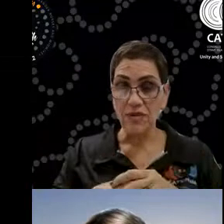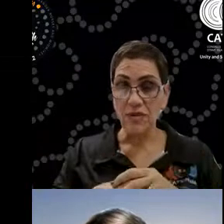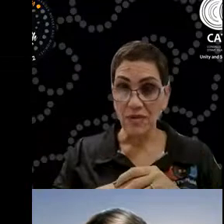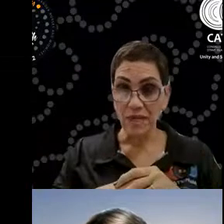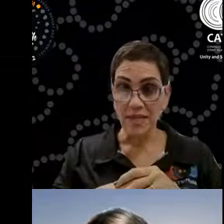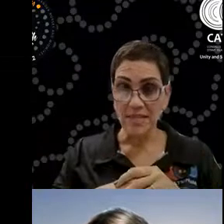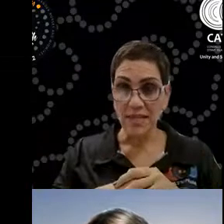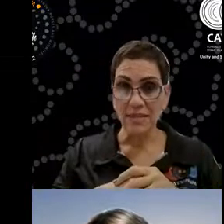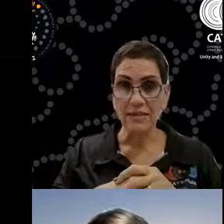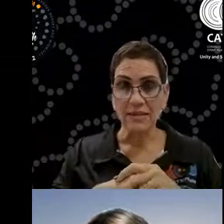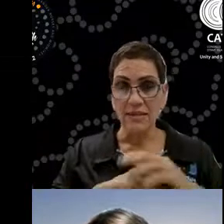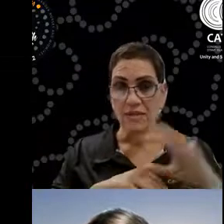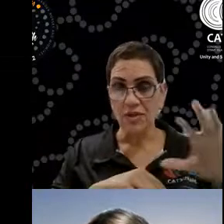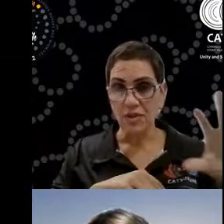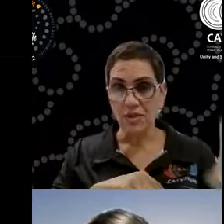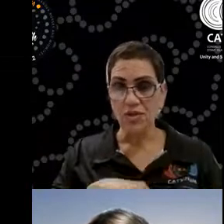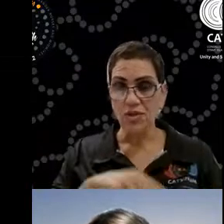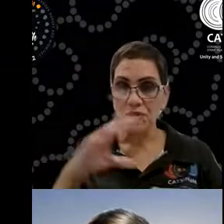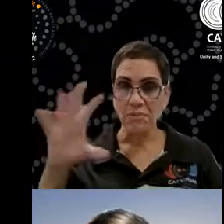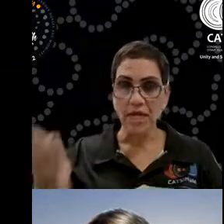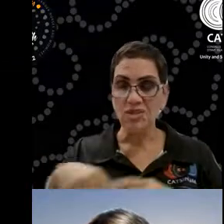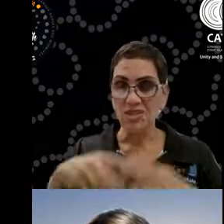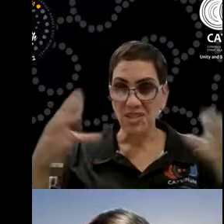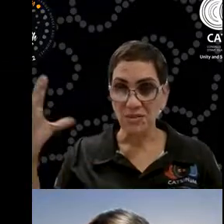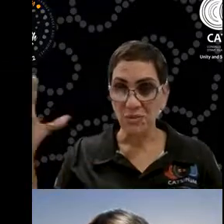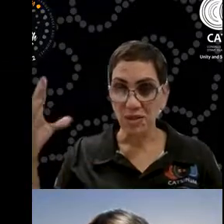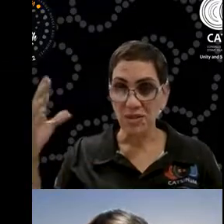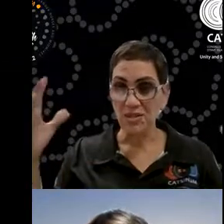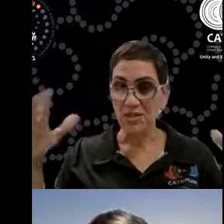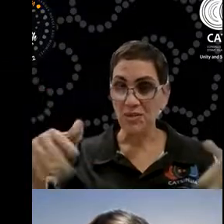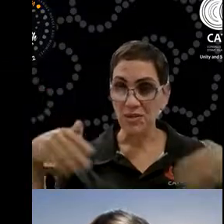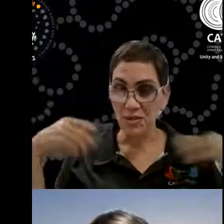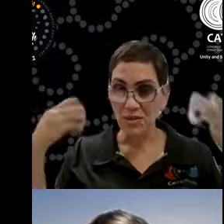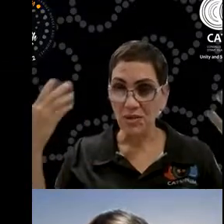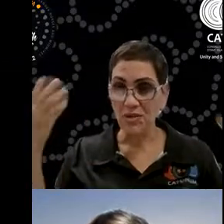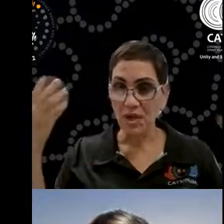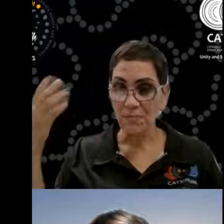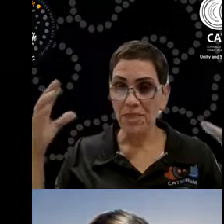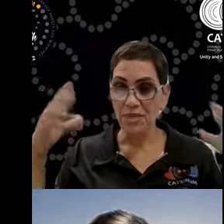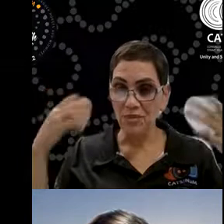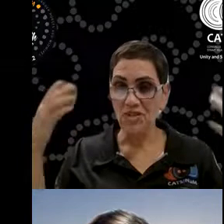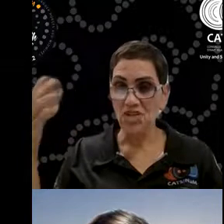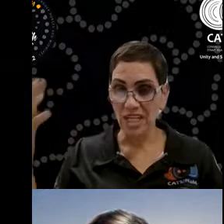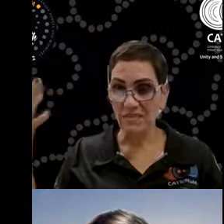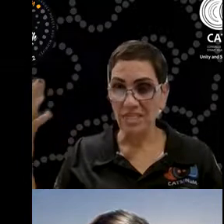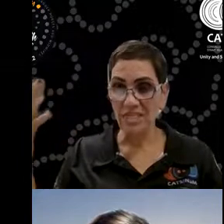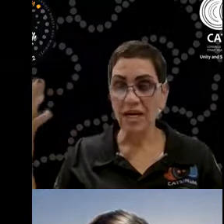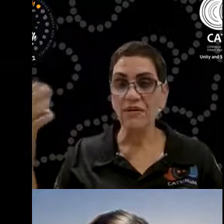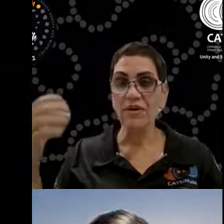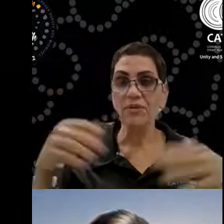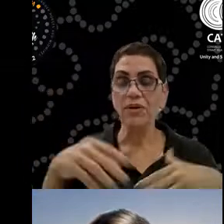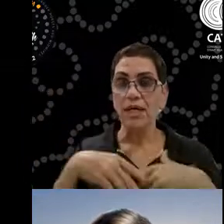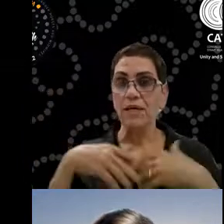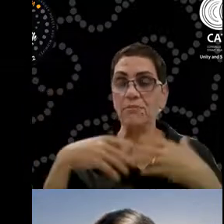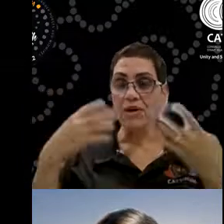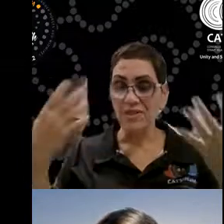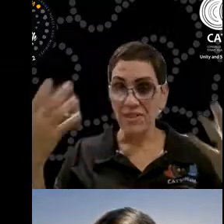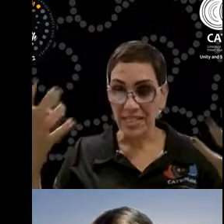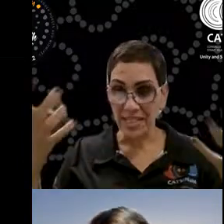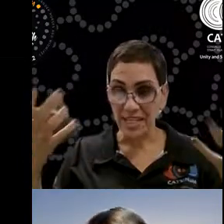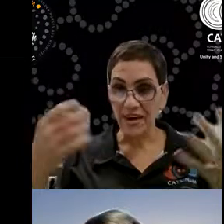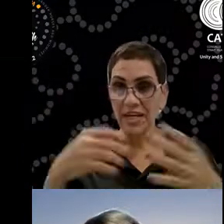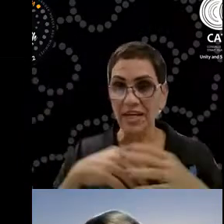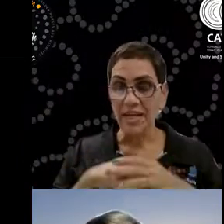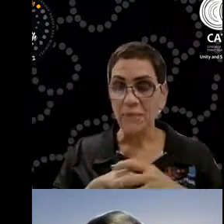to reiterate, it's in an acute care setting. You've got a nurse unit manager, so we tried to sort of doctor up a sort of generic scenario,